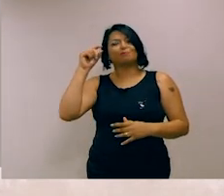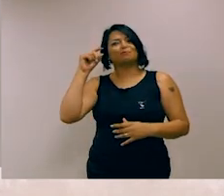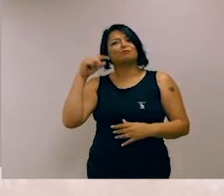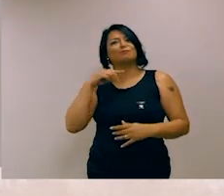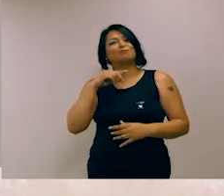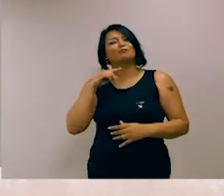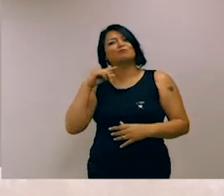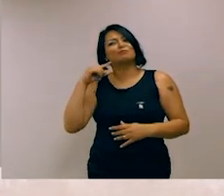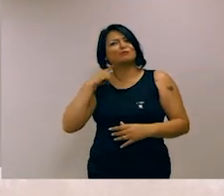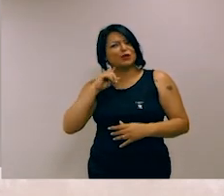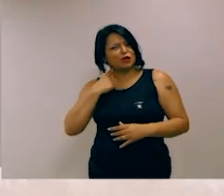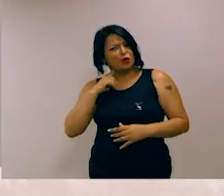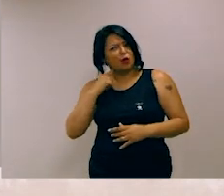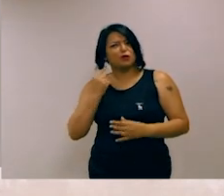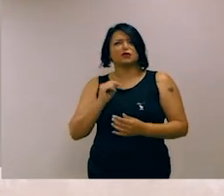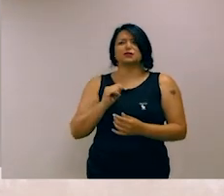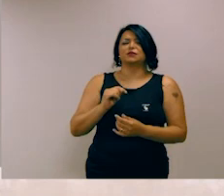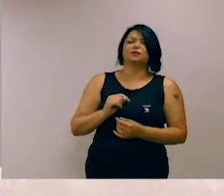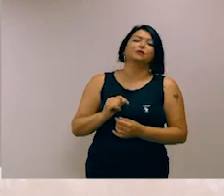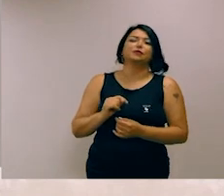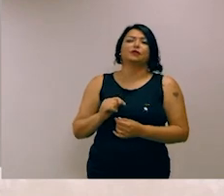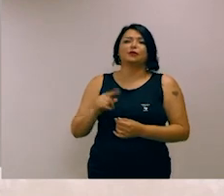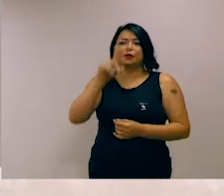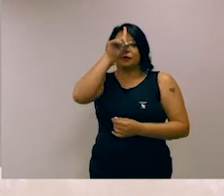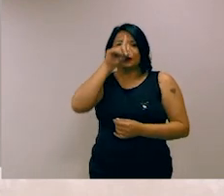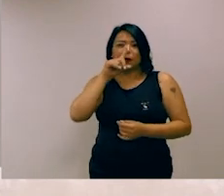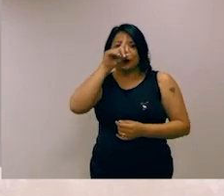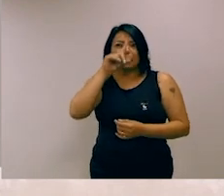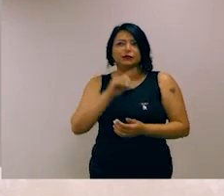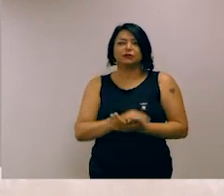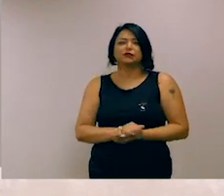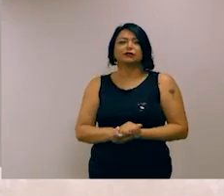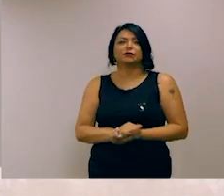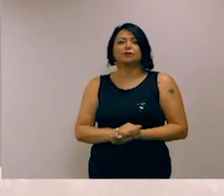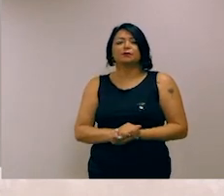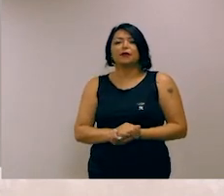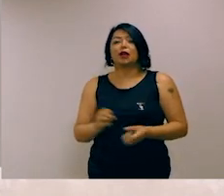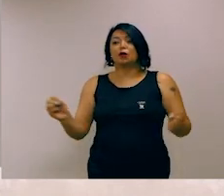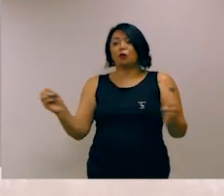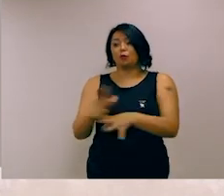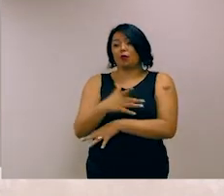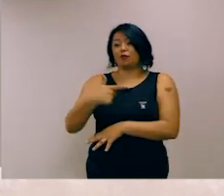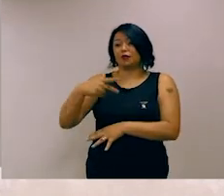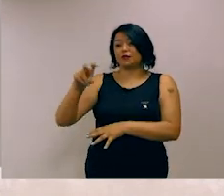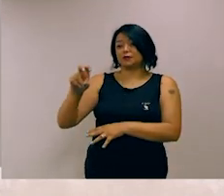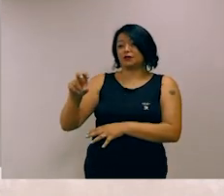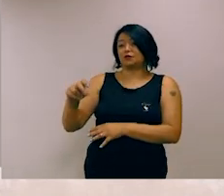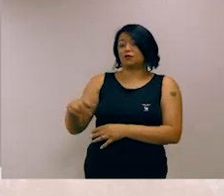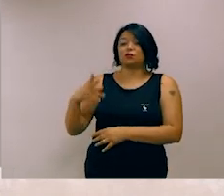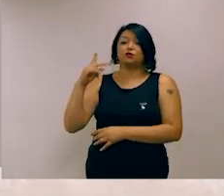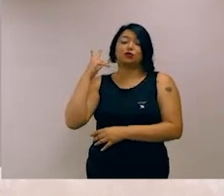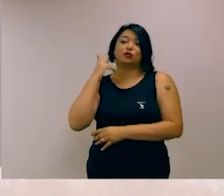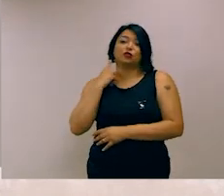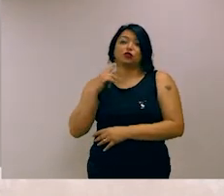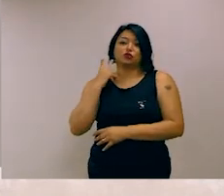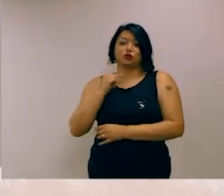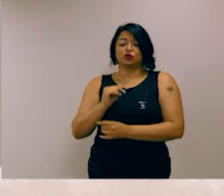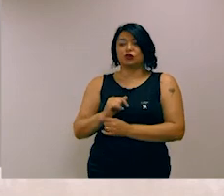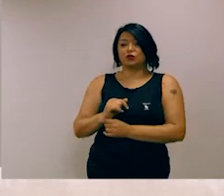And so we needed to see this phenomenon. What happened? So on the 25th of January, it broke.